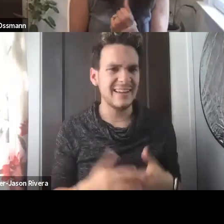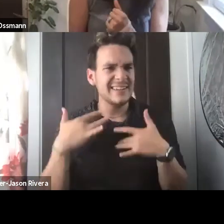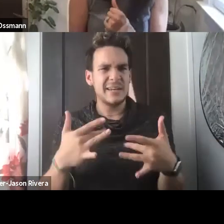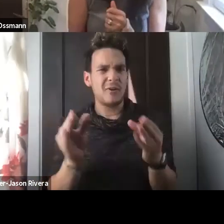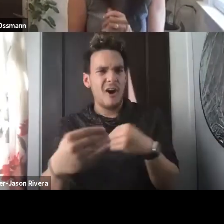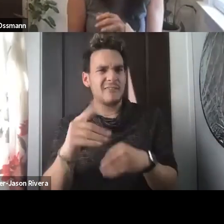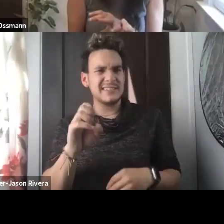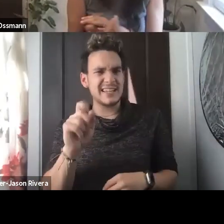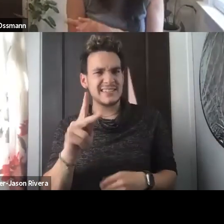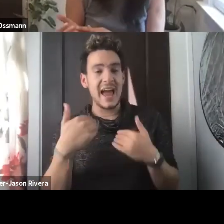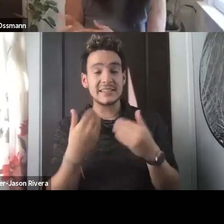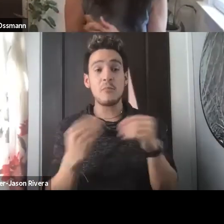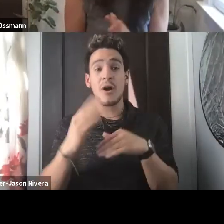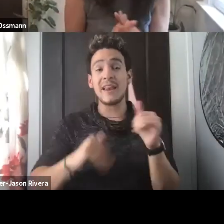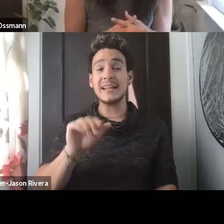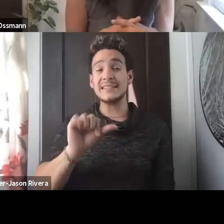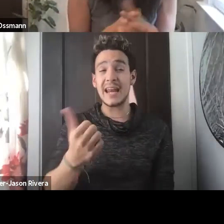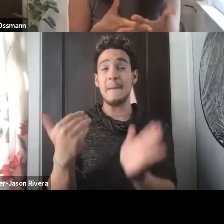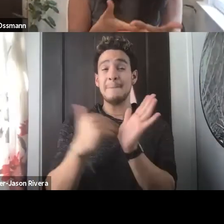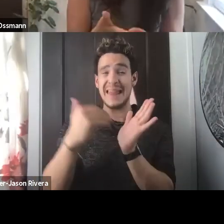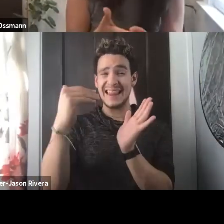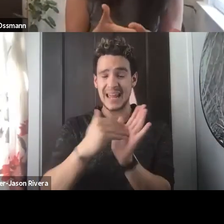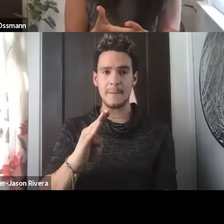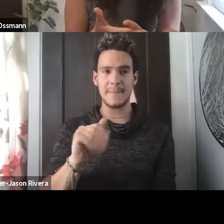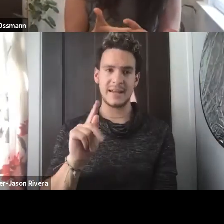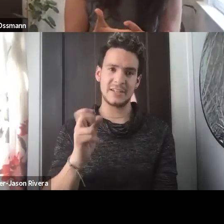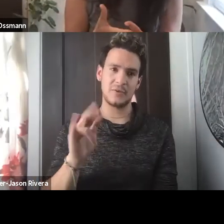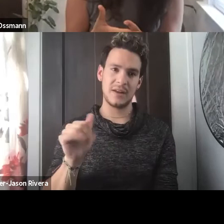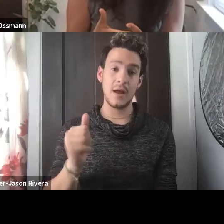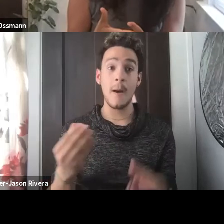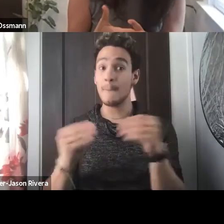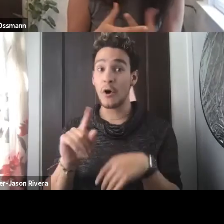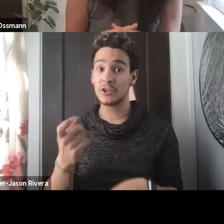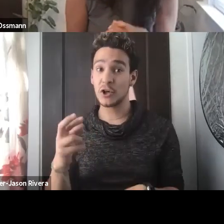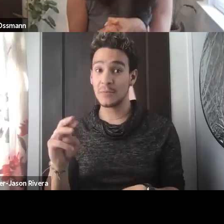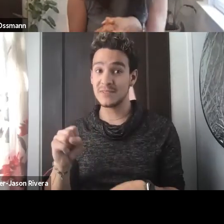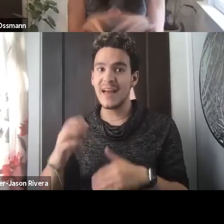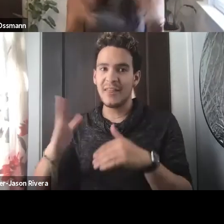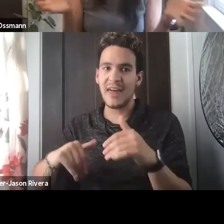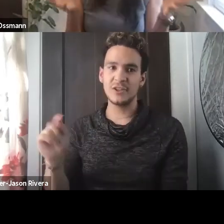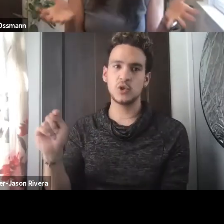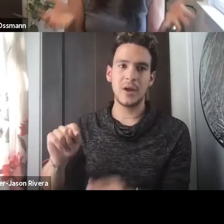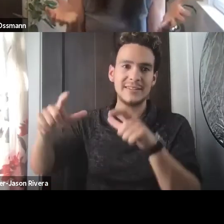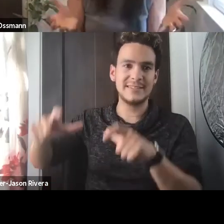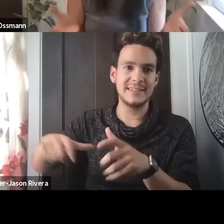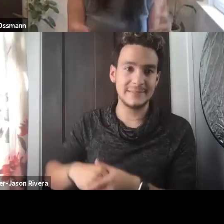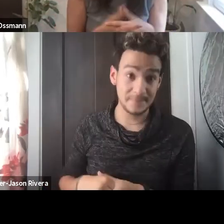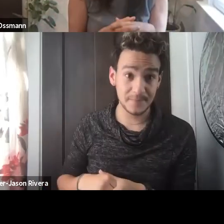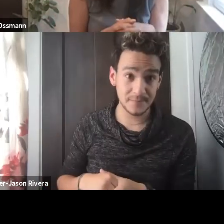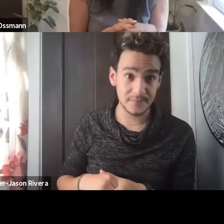desk harbors more than 10 million bacteria, which is around 400 times more germs than on a standard toilet seat.